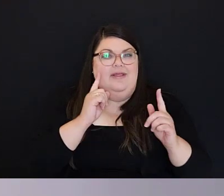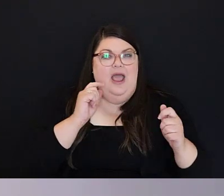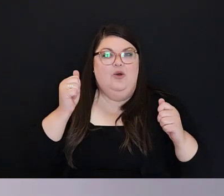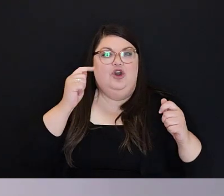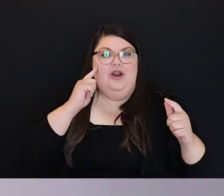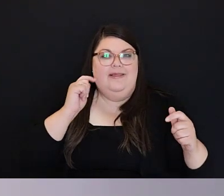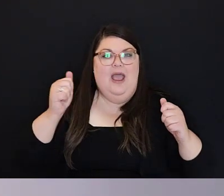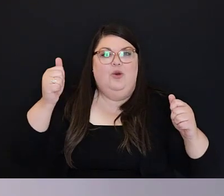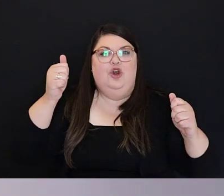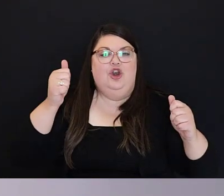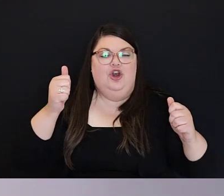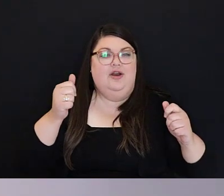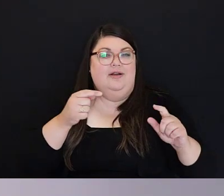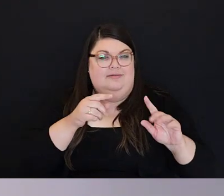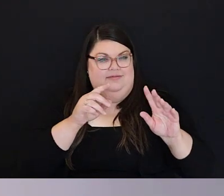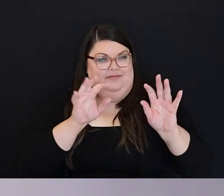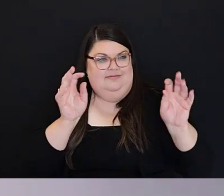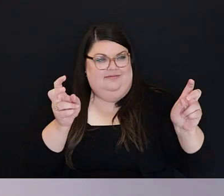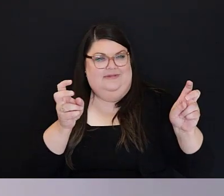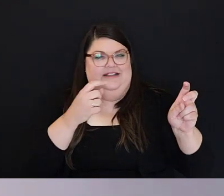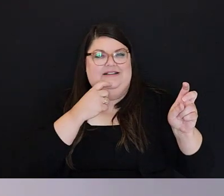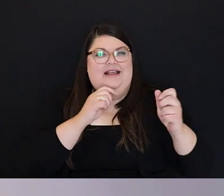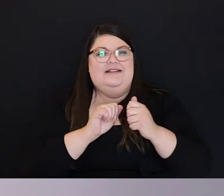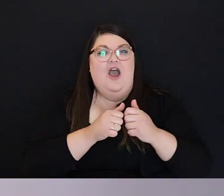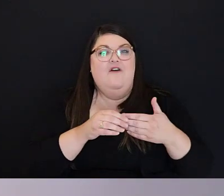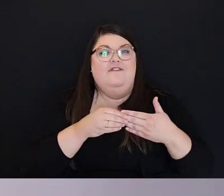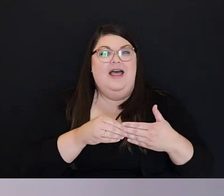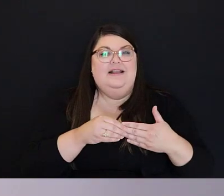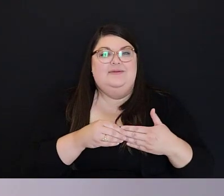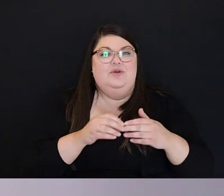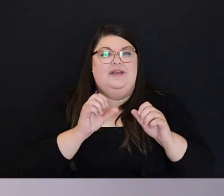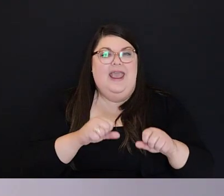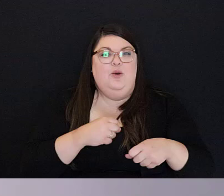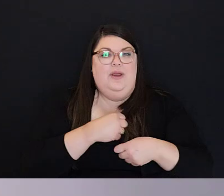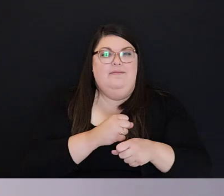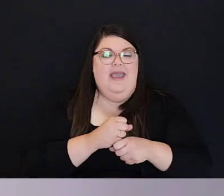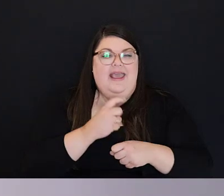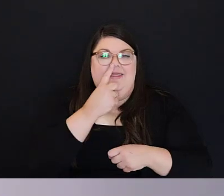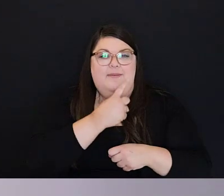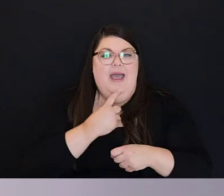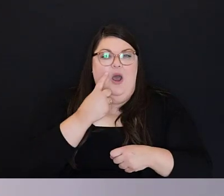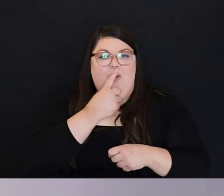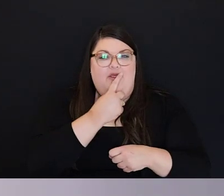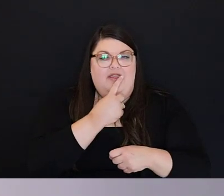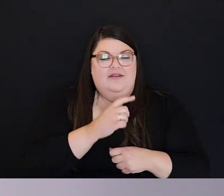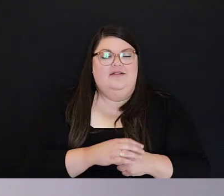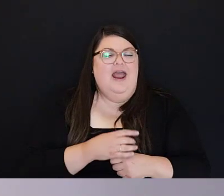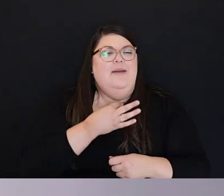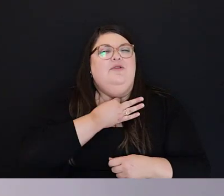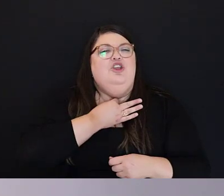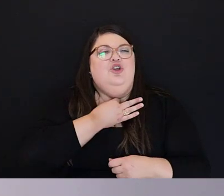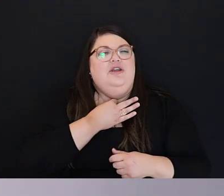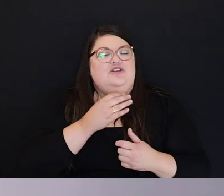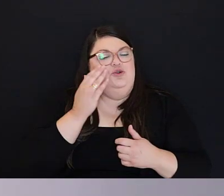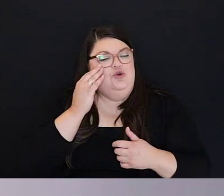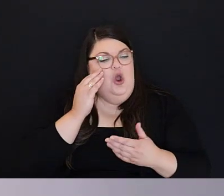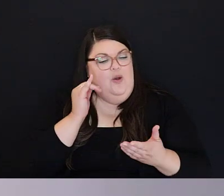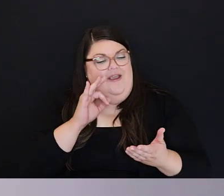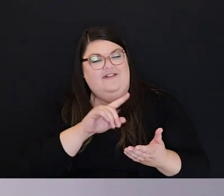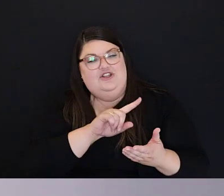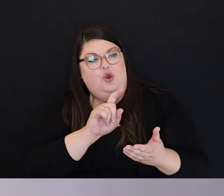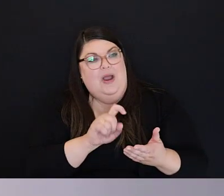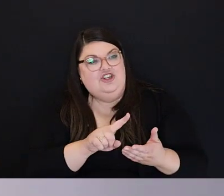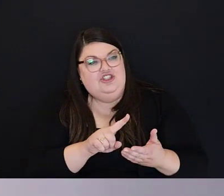louder, which is how flexible can we make the mouth? And I'm curious to know, is that a question? Is